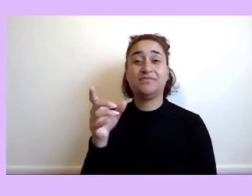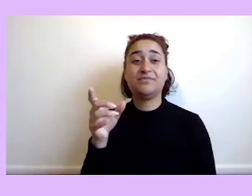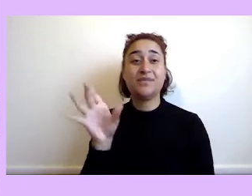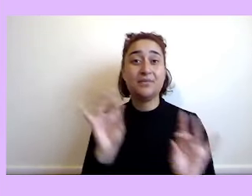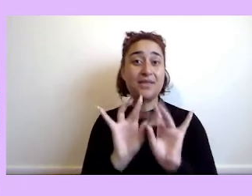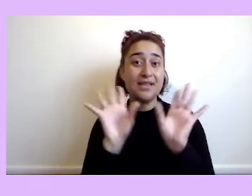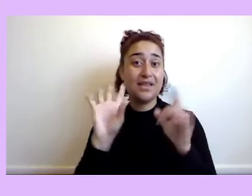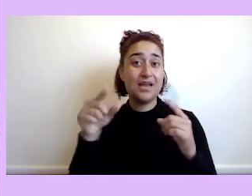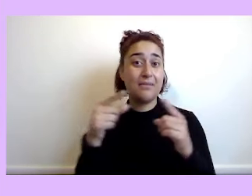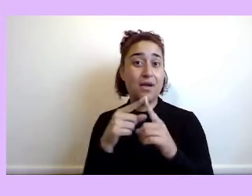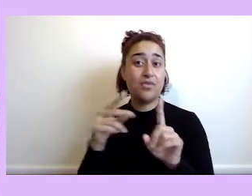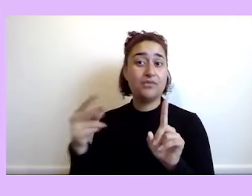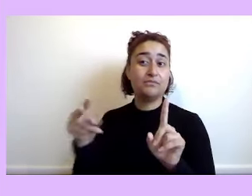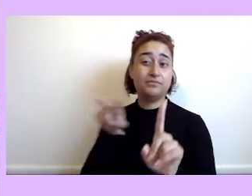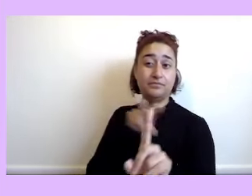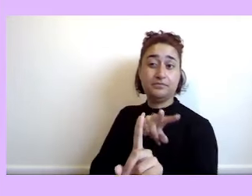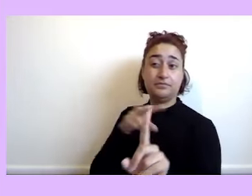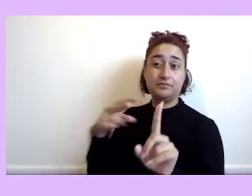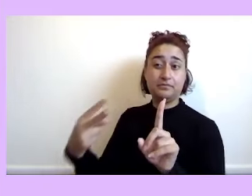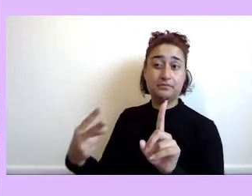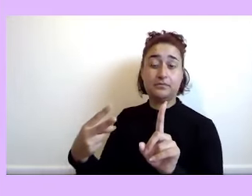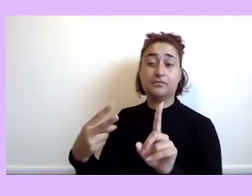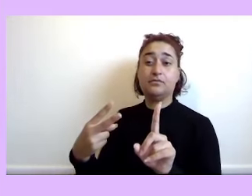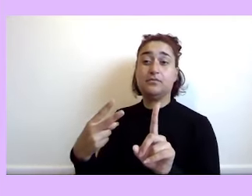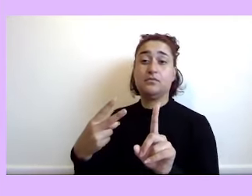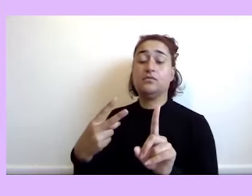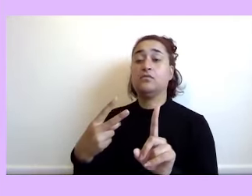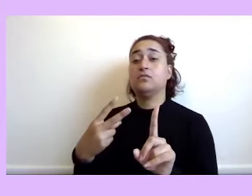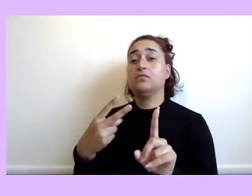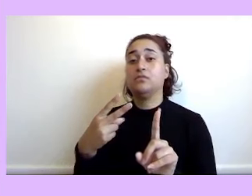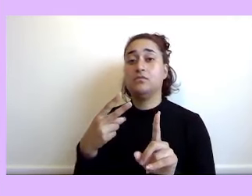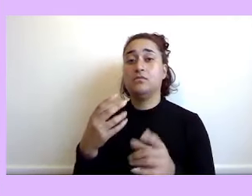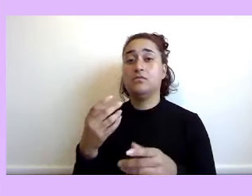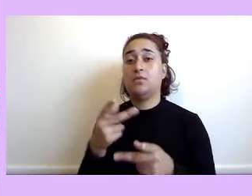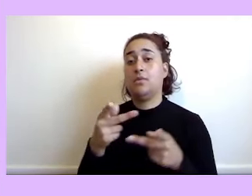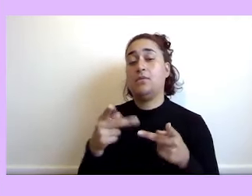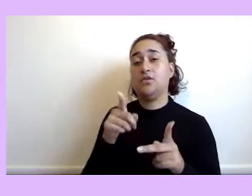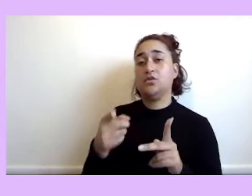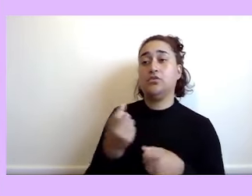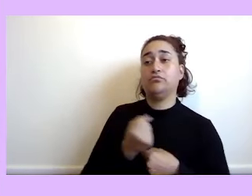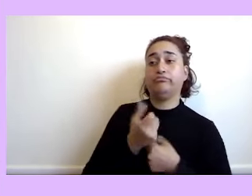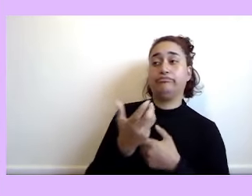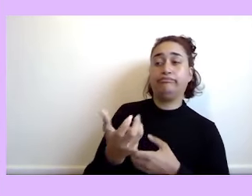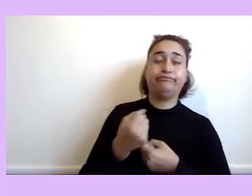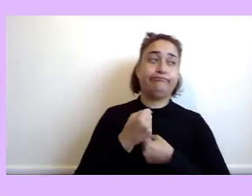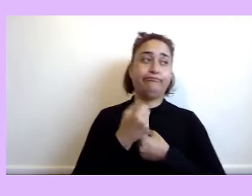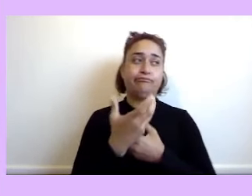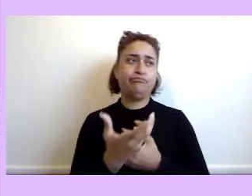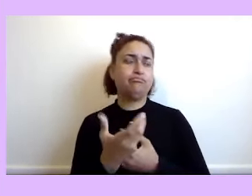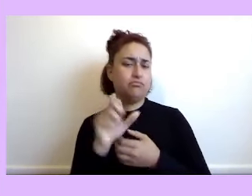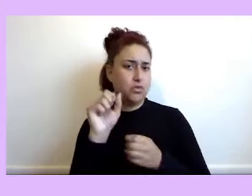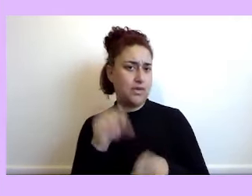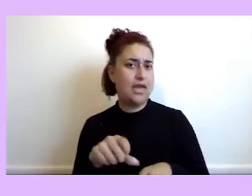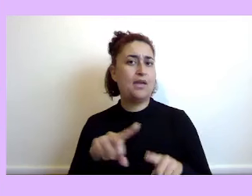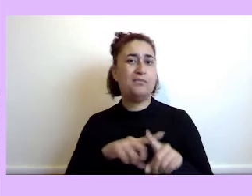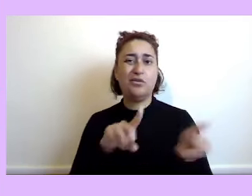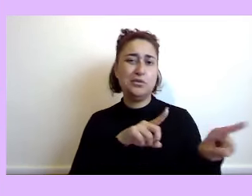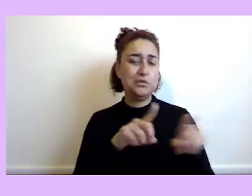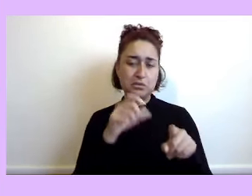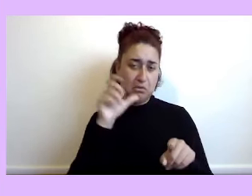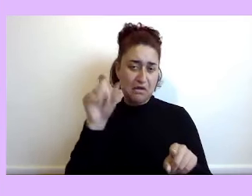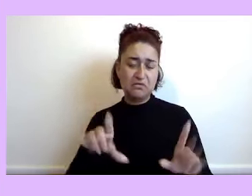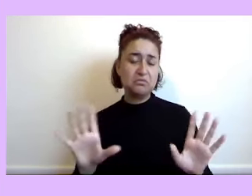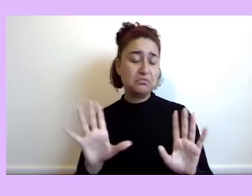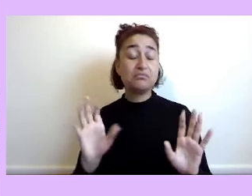the positionality from which you are providing an answer or information, you can feel free to do that, but you don't have to.